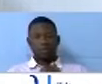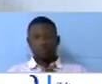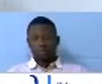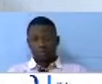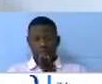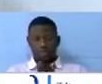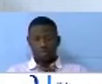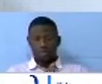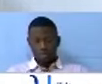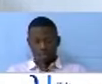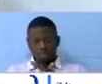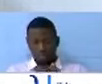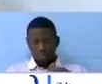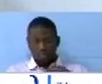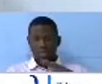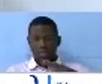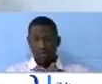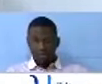received.